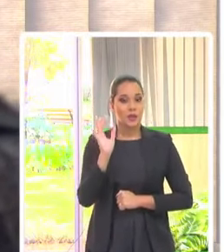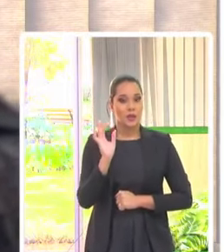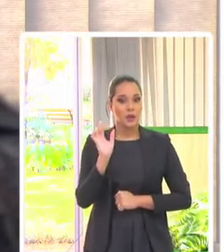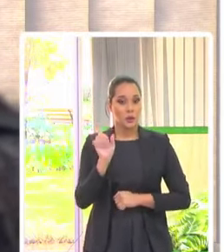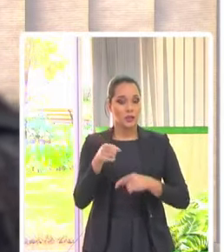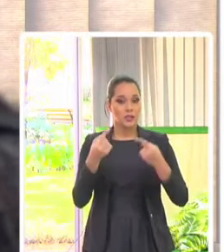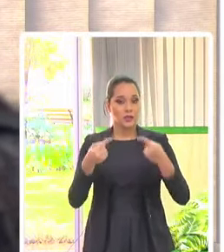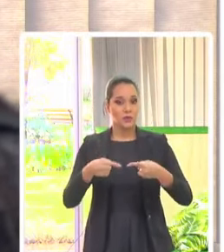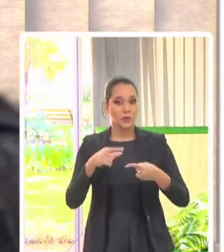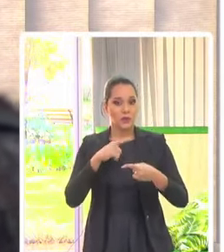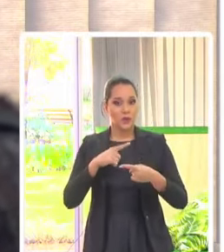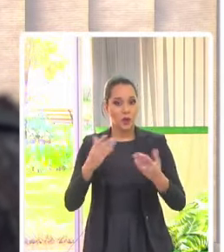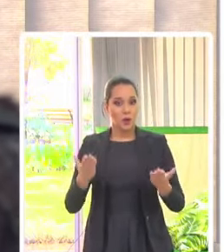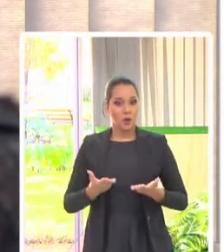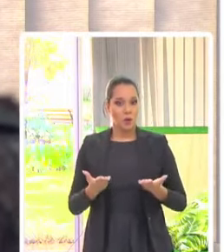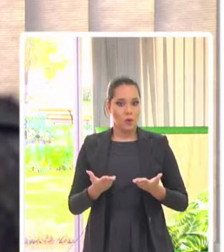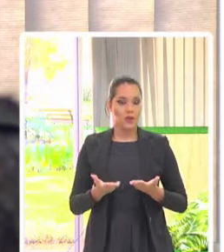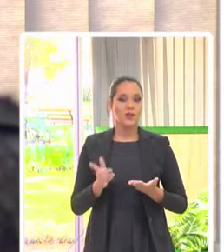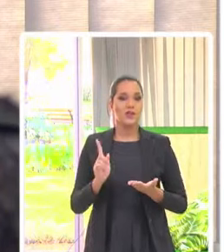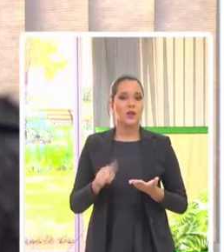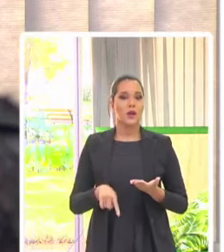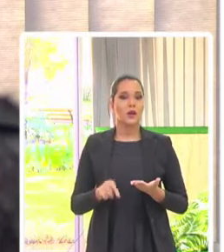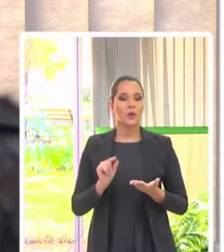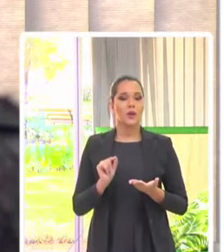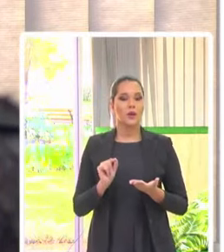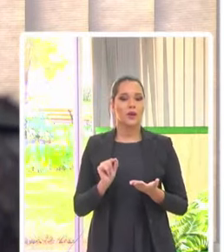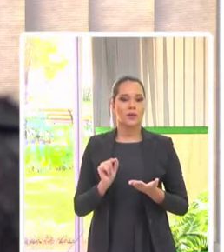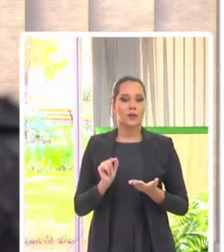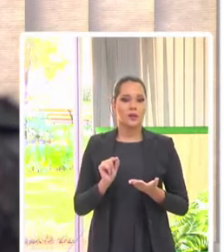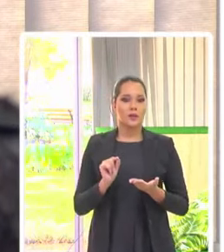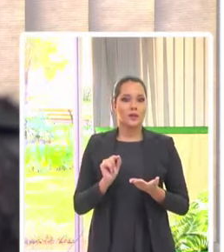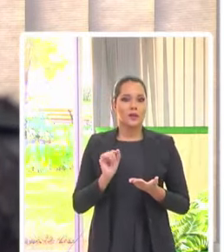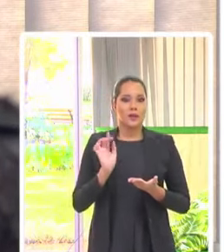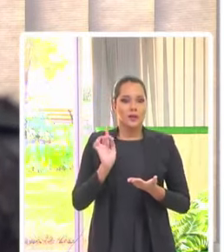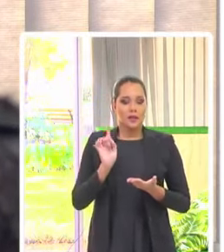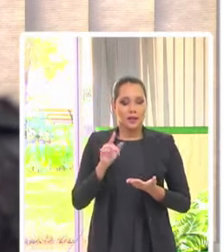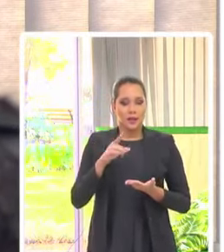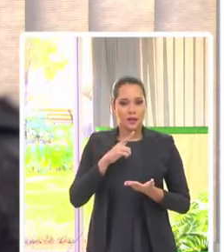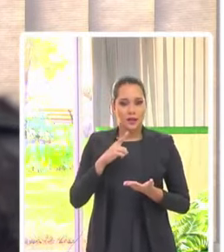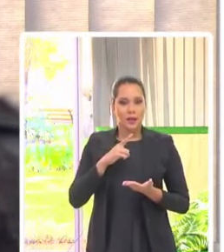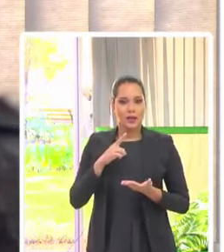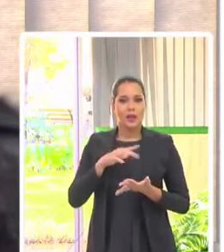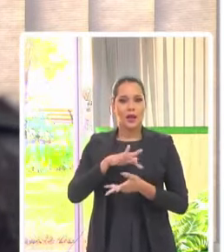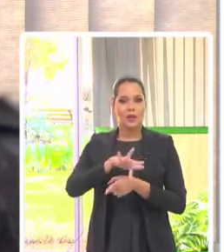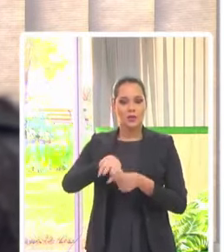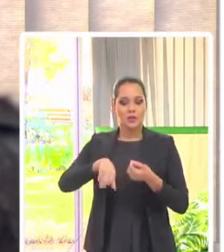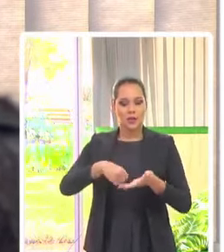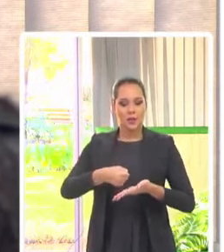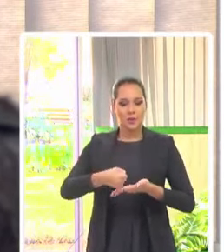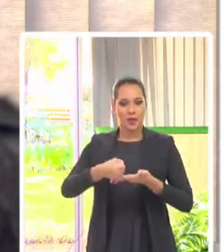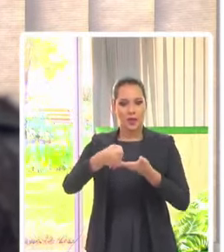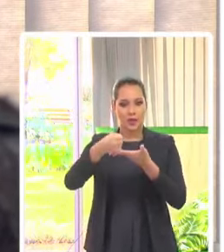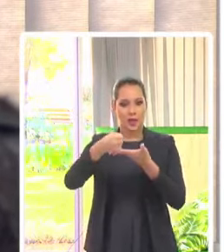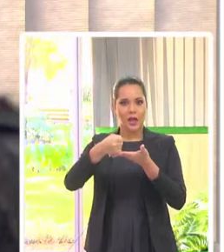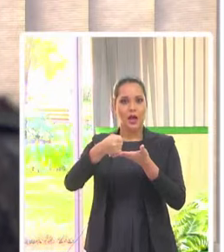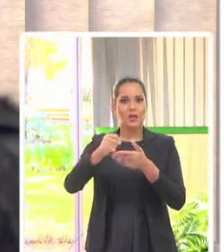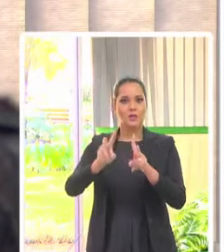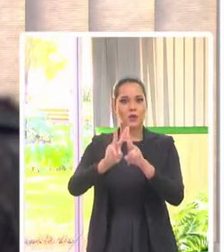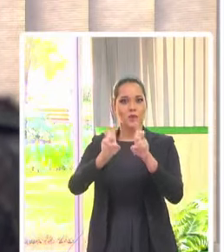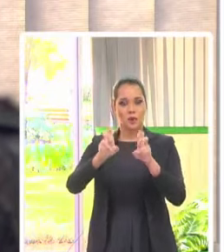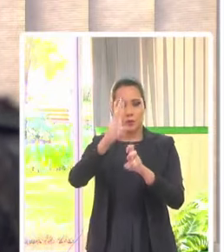now is to bring sustainability as the core topic of the